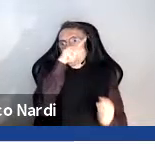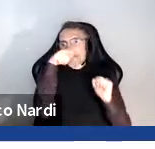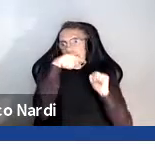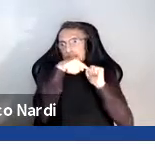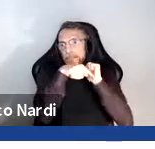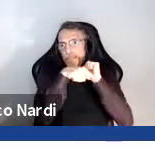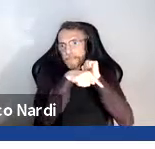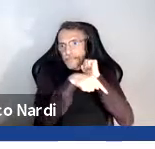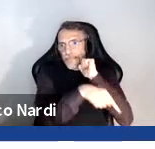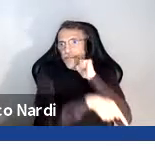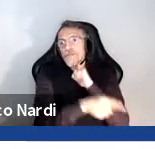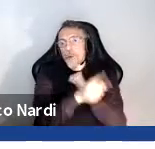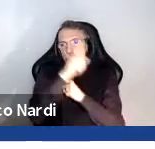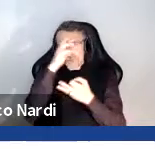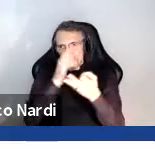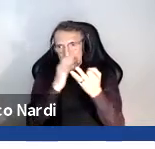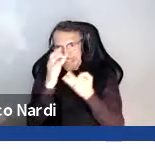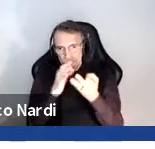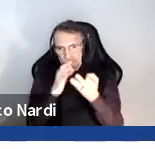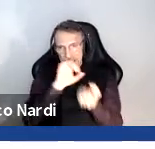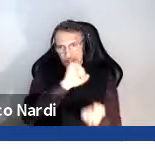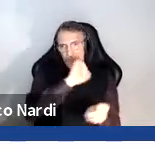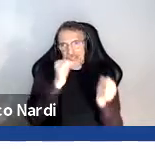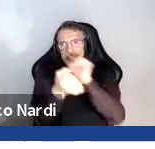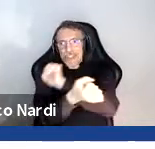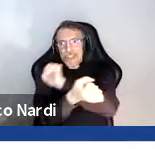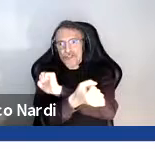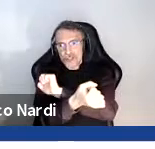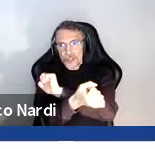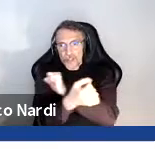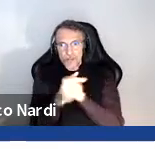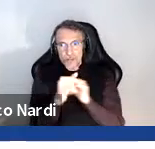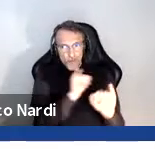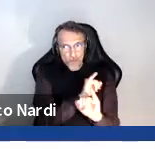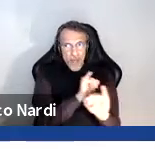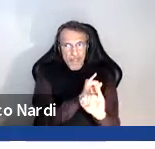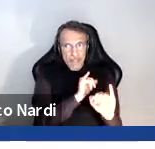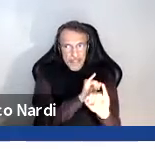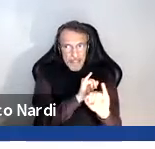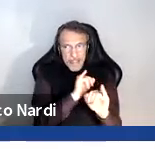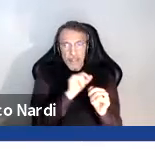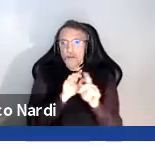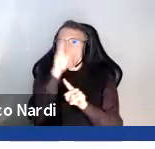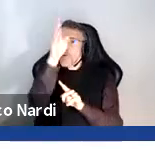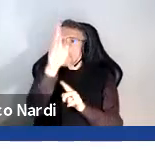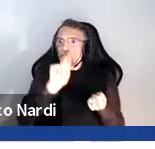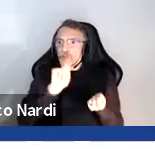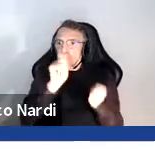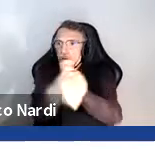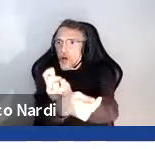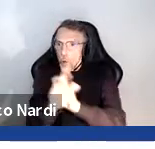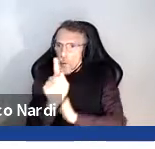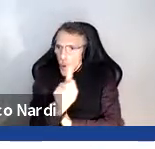the main strategy of transition outside of the crisis, transition to the future, if you